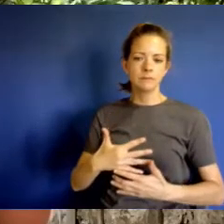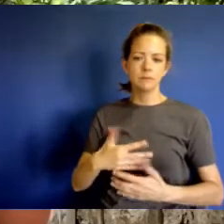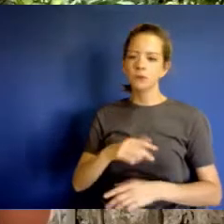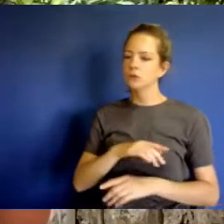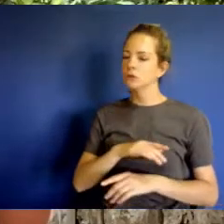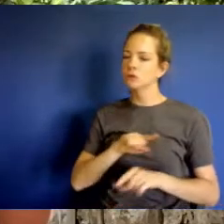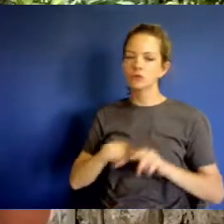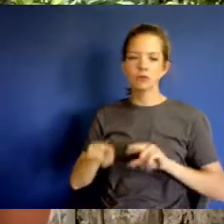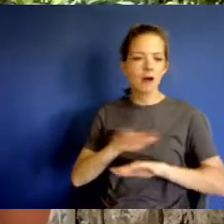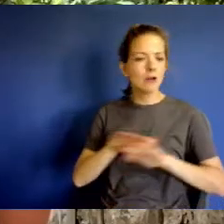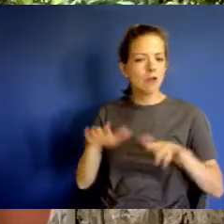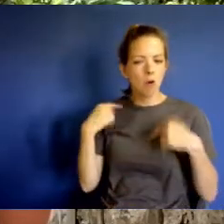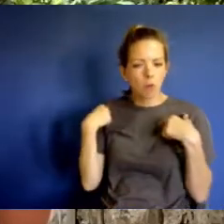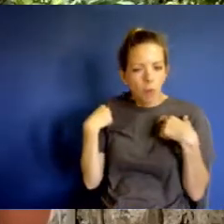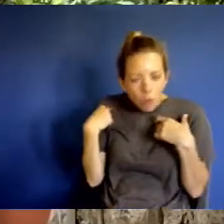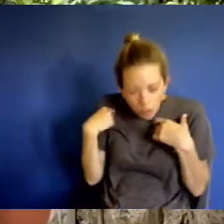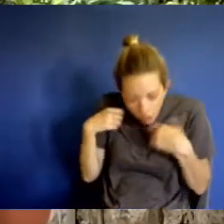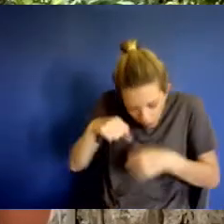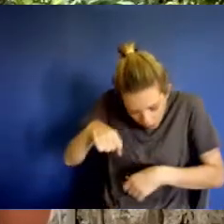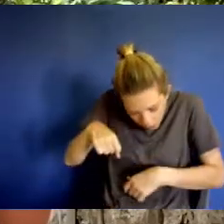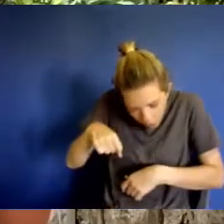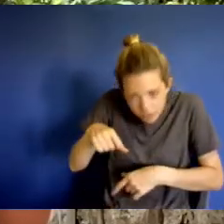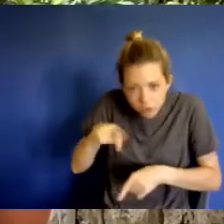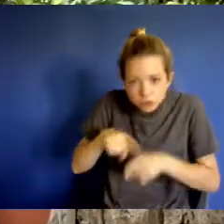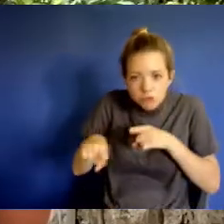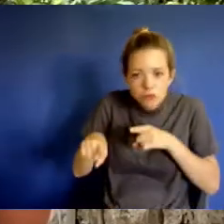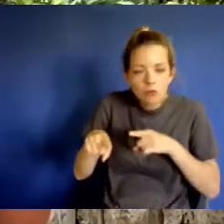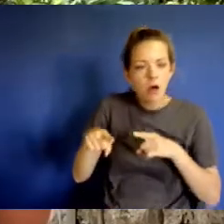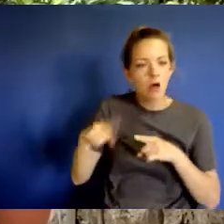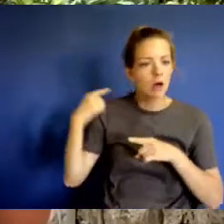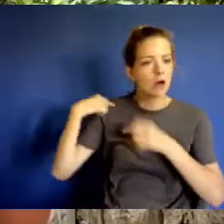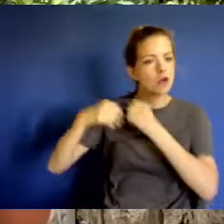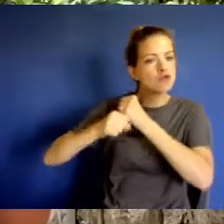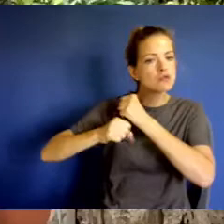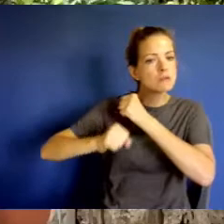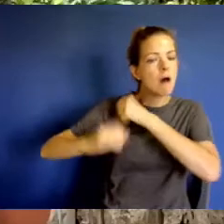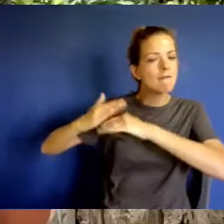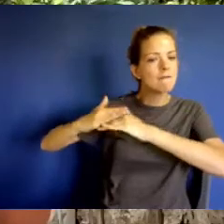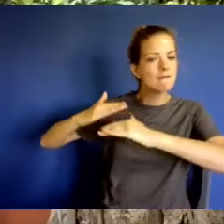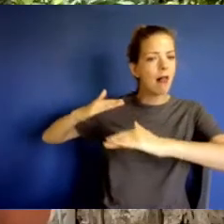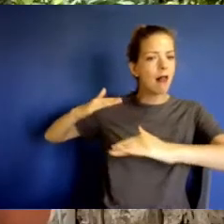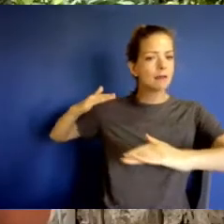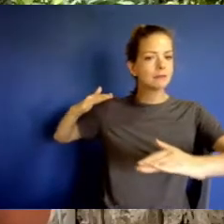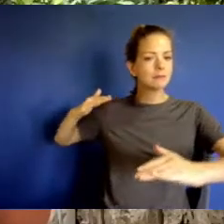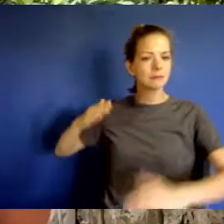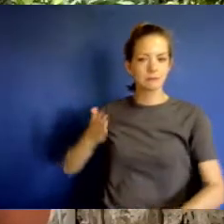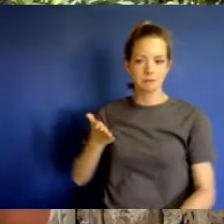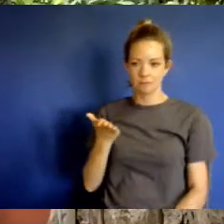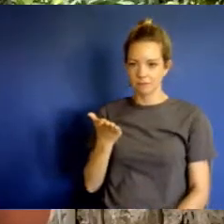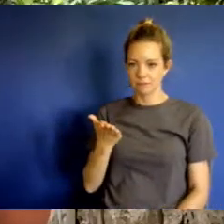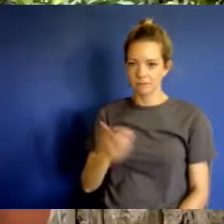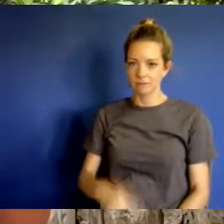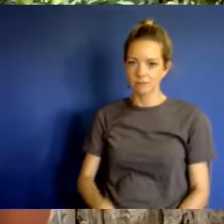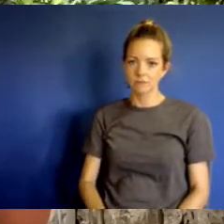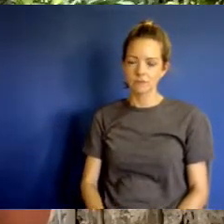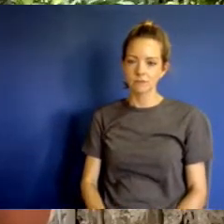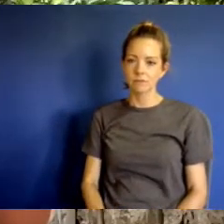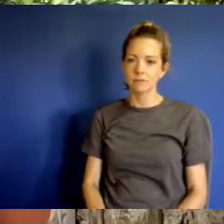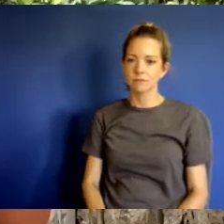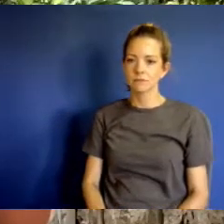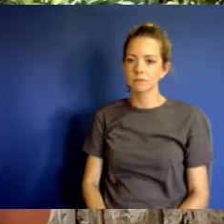But again, try not to hunch up through your back. See if you can keep the spine as flat as possible.